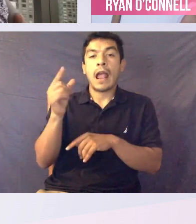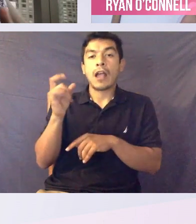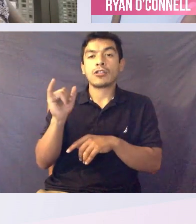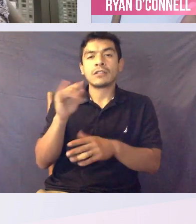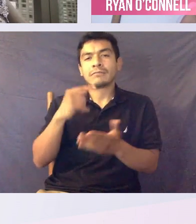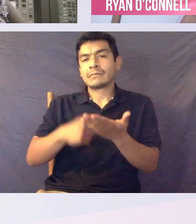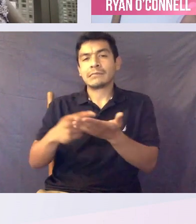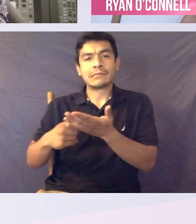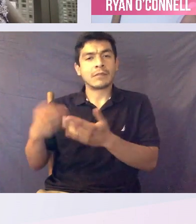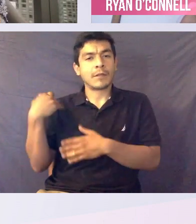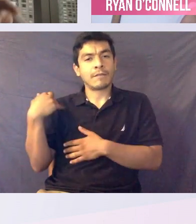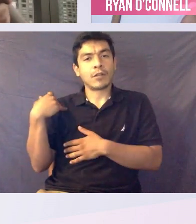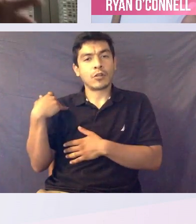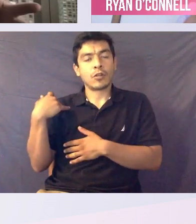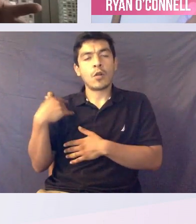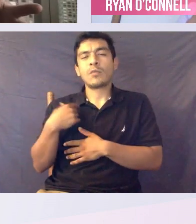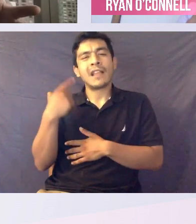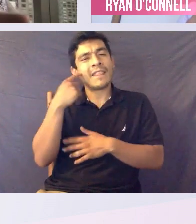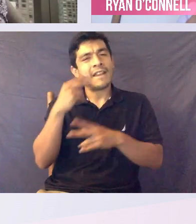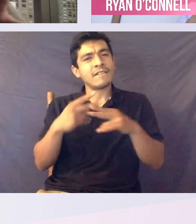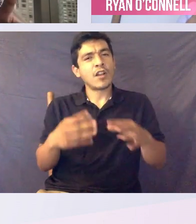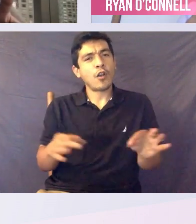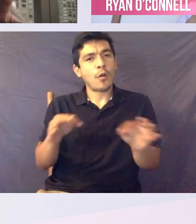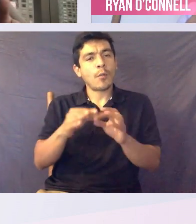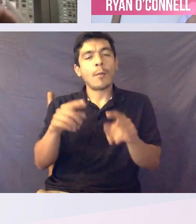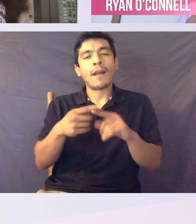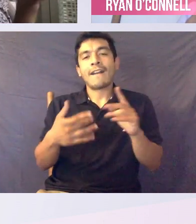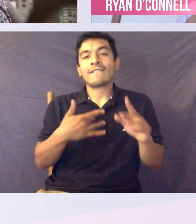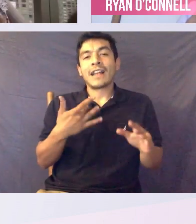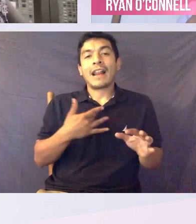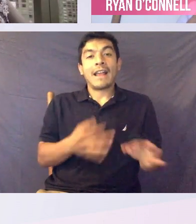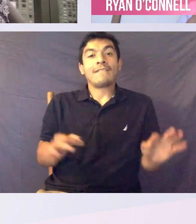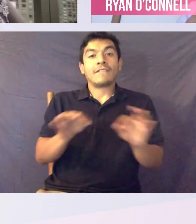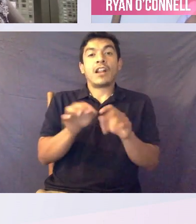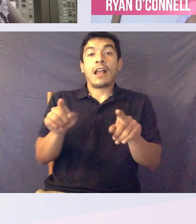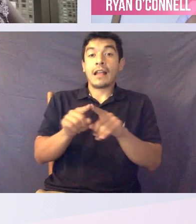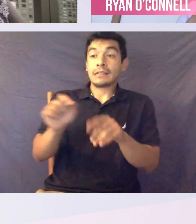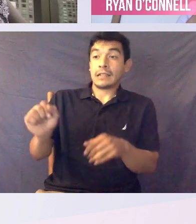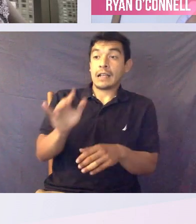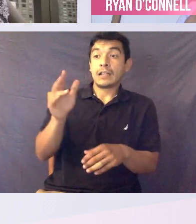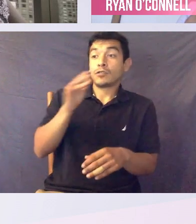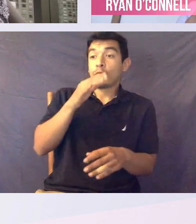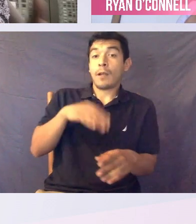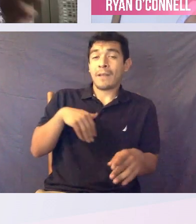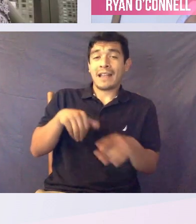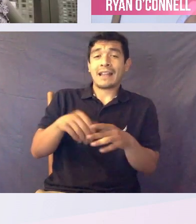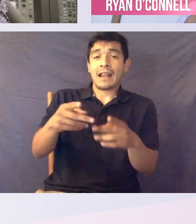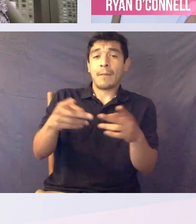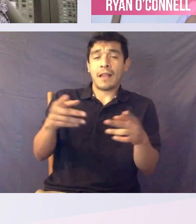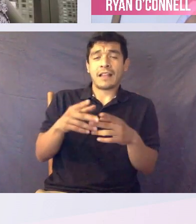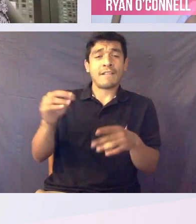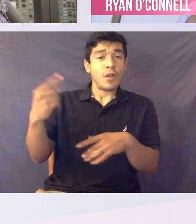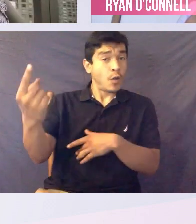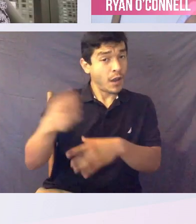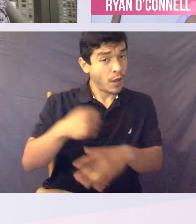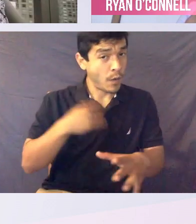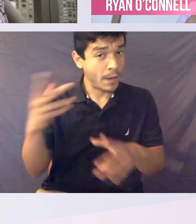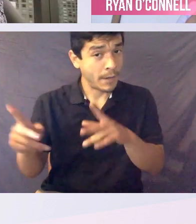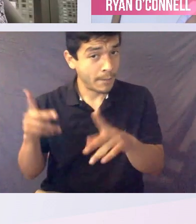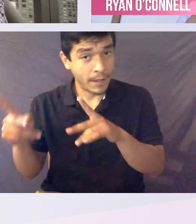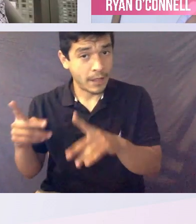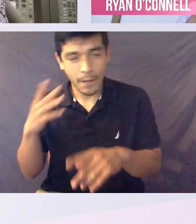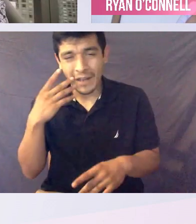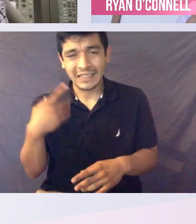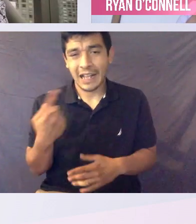critically important, about feeling value as an Asian woman being in a space of primarily white people, because I get to be the only one.